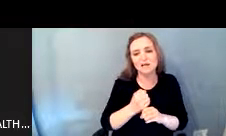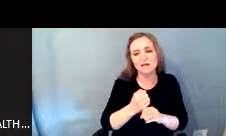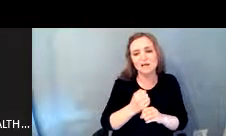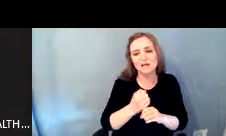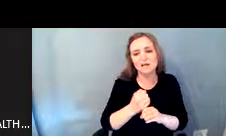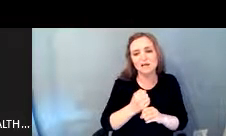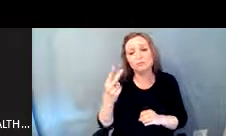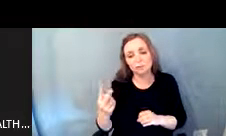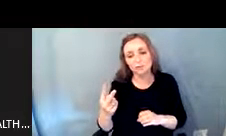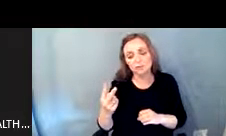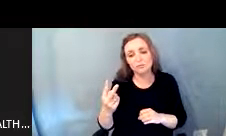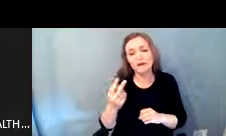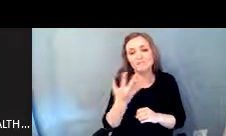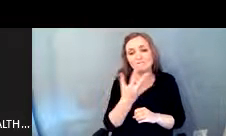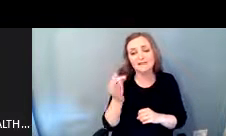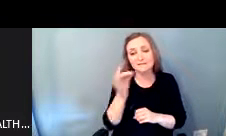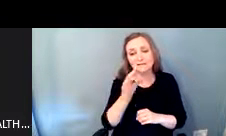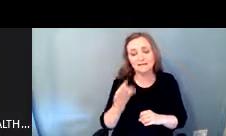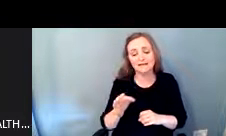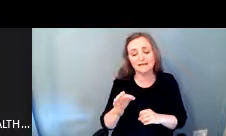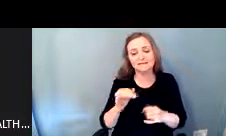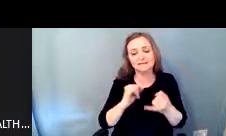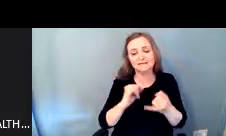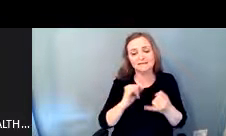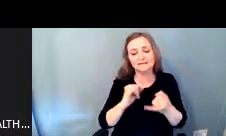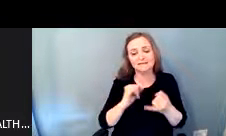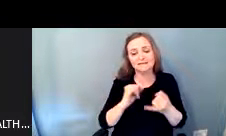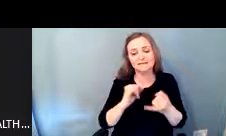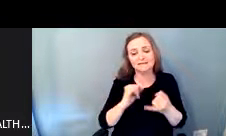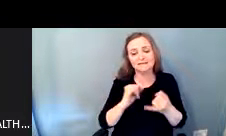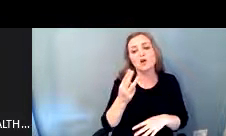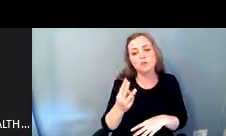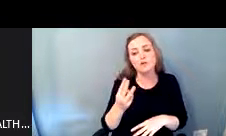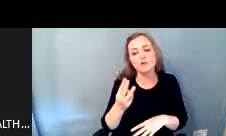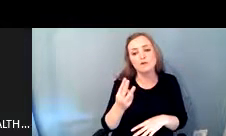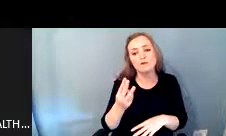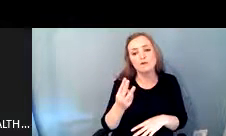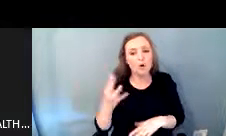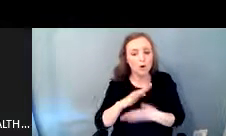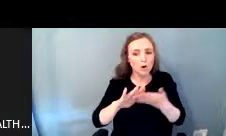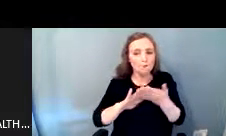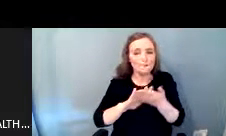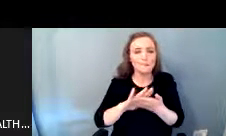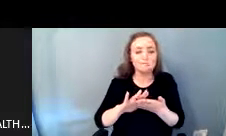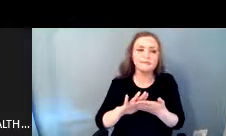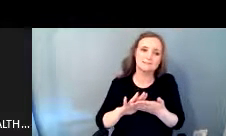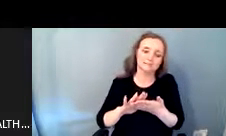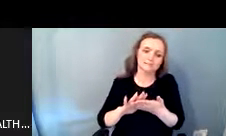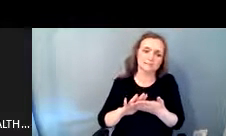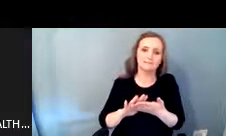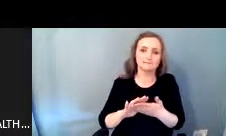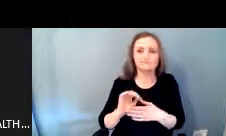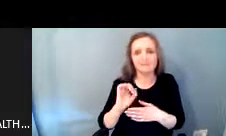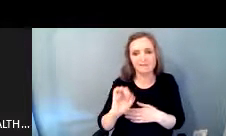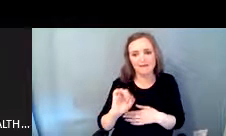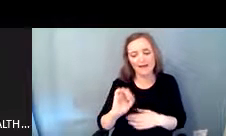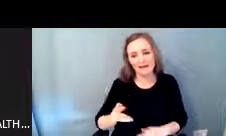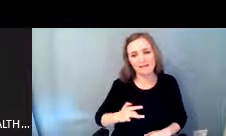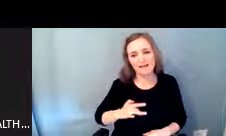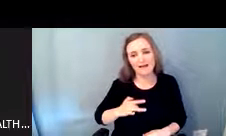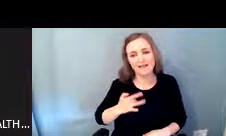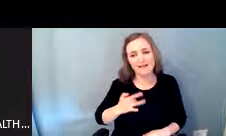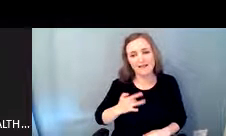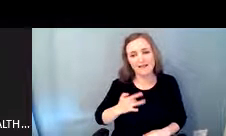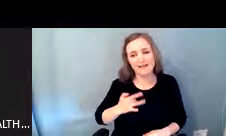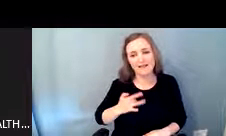or certainly the other half present at stage 3 and stage 4, and therefore have a poorer prognosis. So it is really important